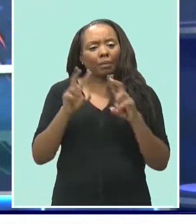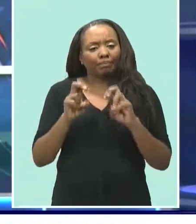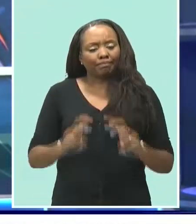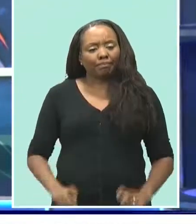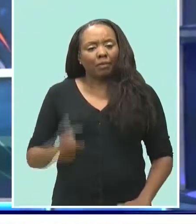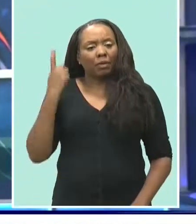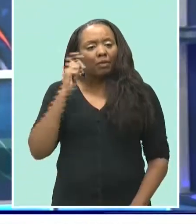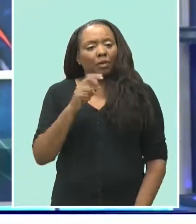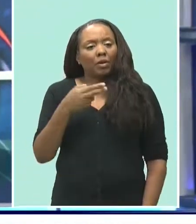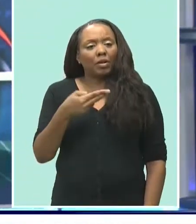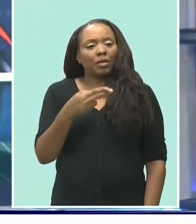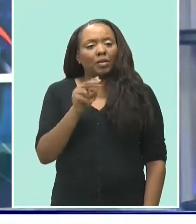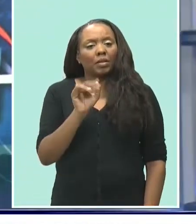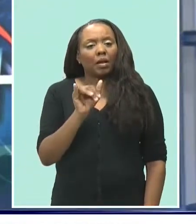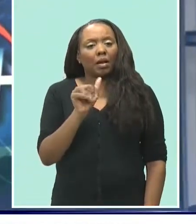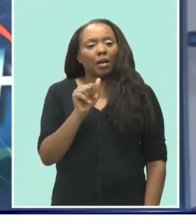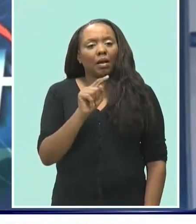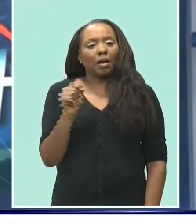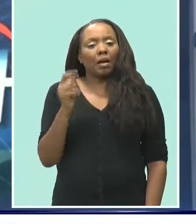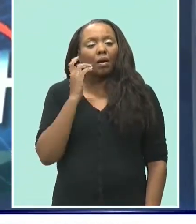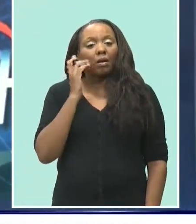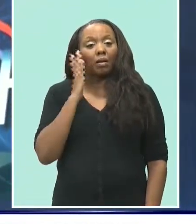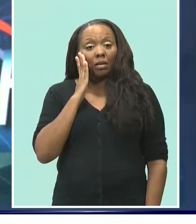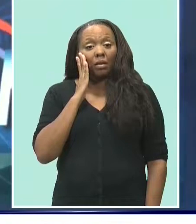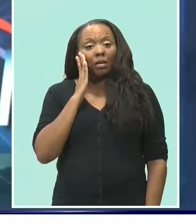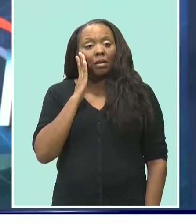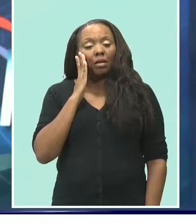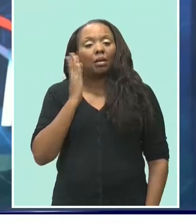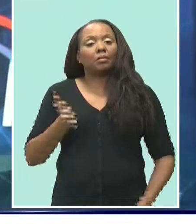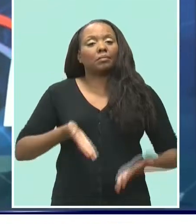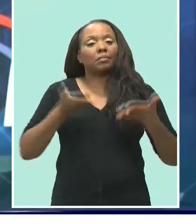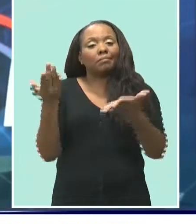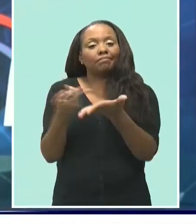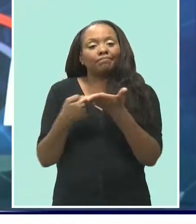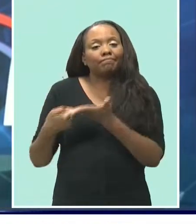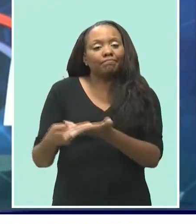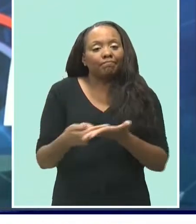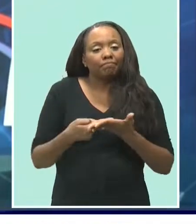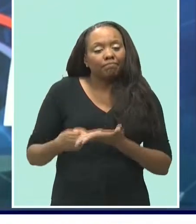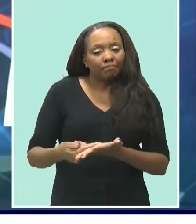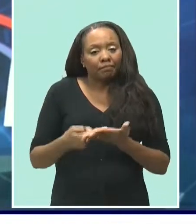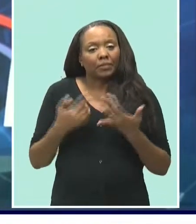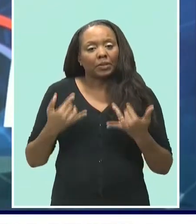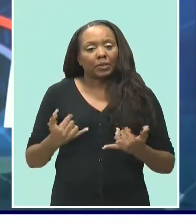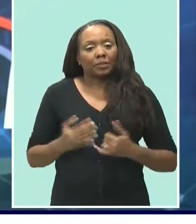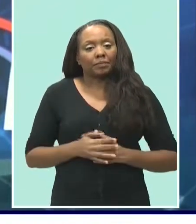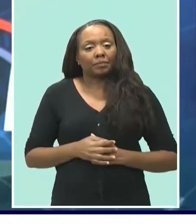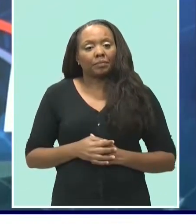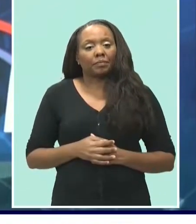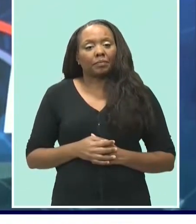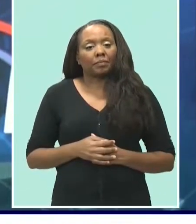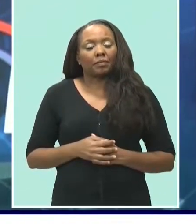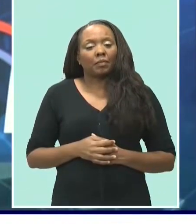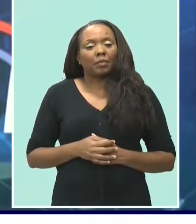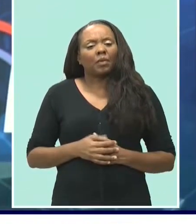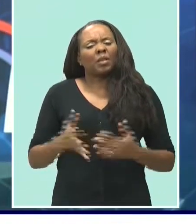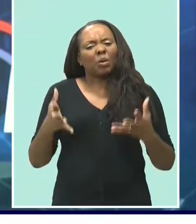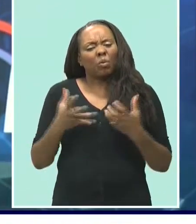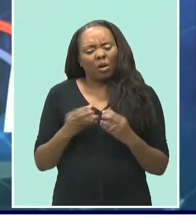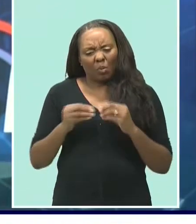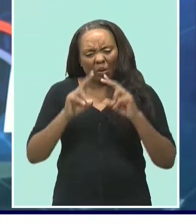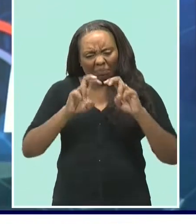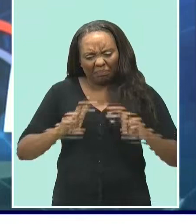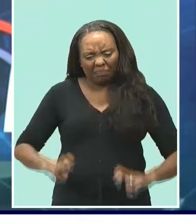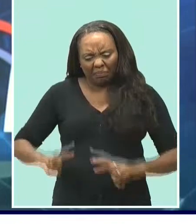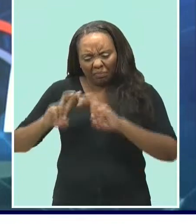Hyatt development was put on the table during the latest town hall meeting for the proposed hotel. The absence of the study was a